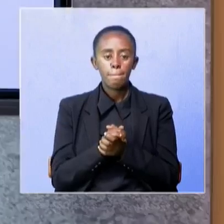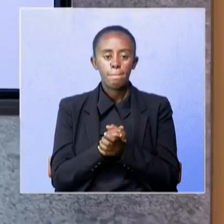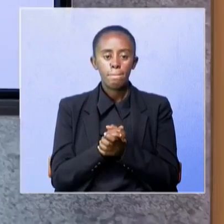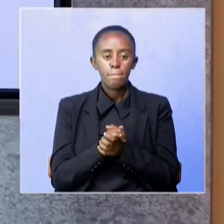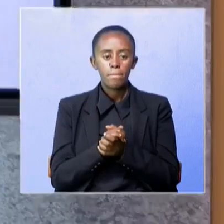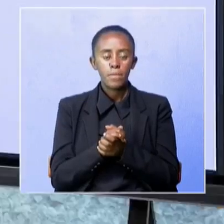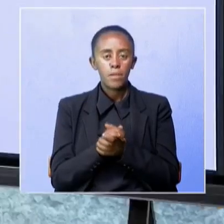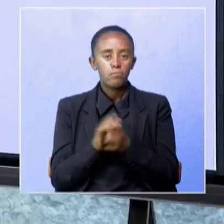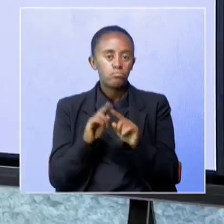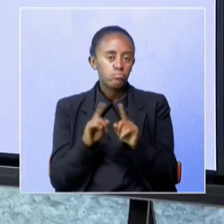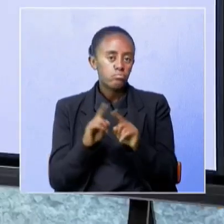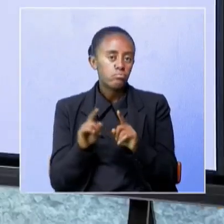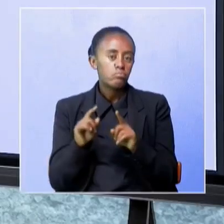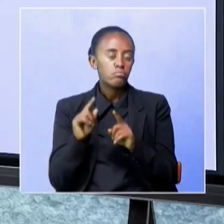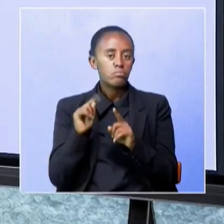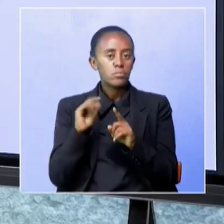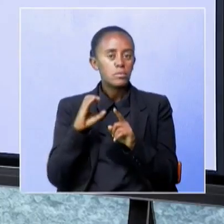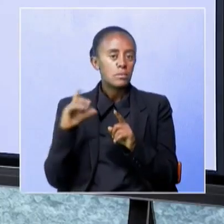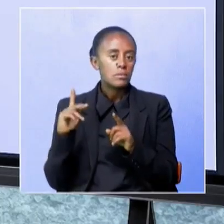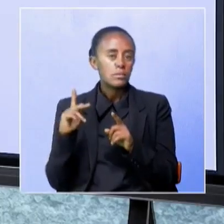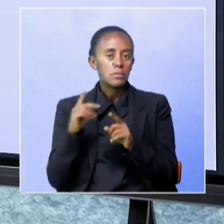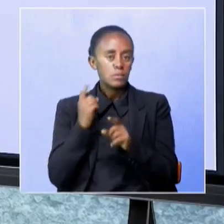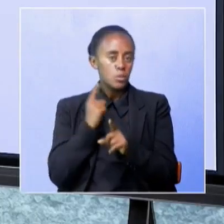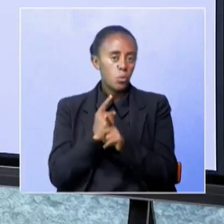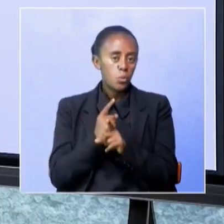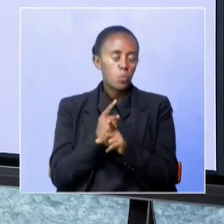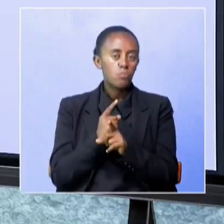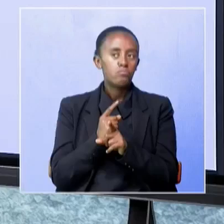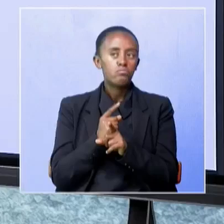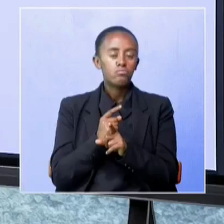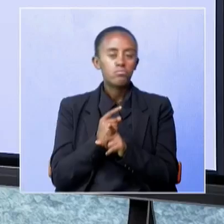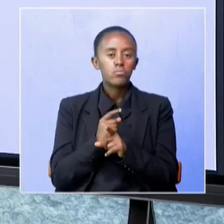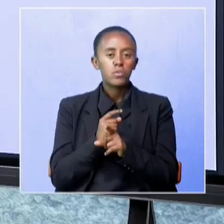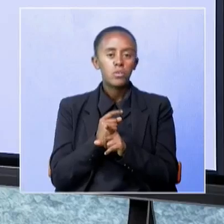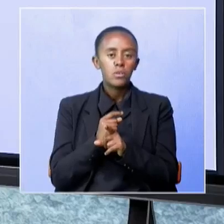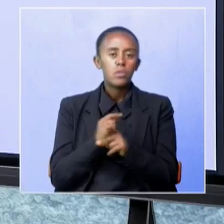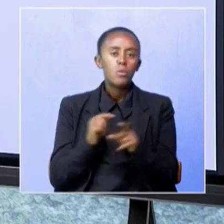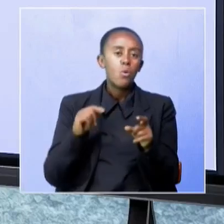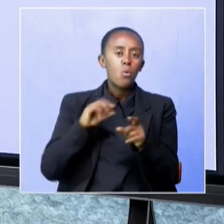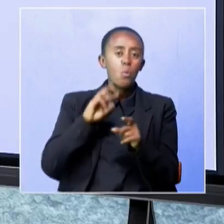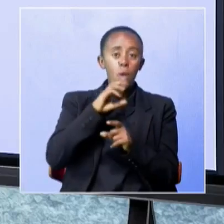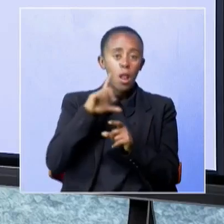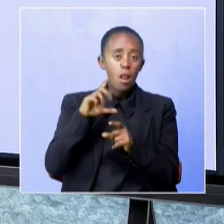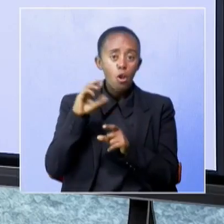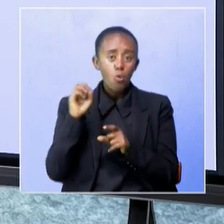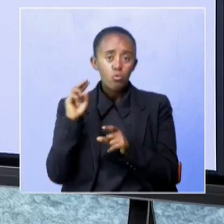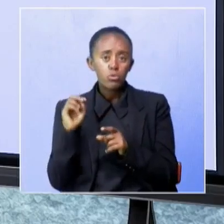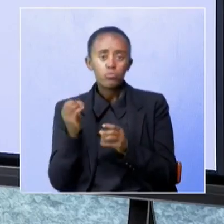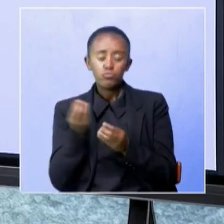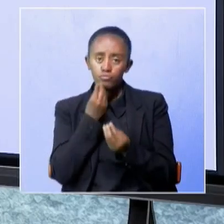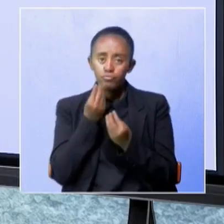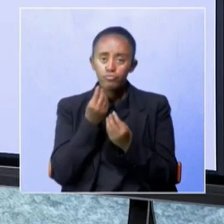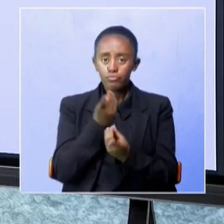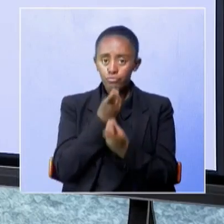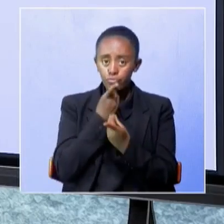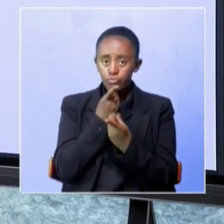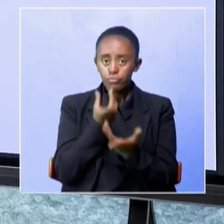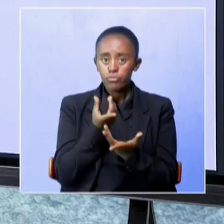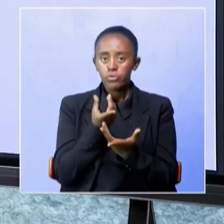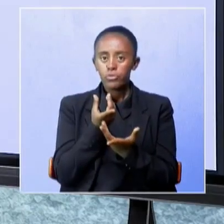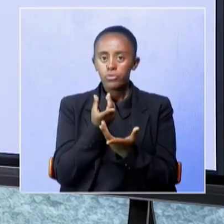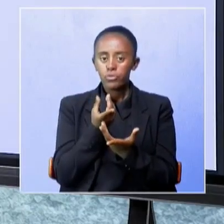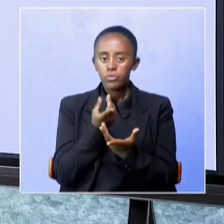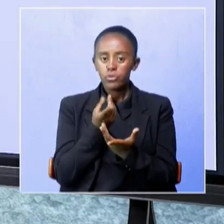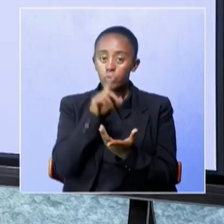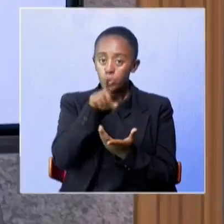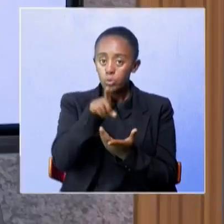It's difficult to stick to. It is correct. When we say well-rounded diet, we mean you should take in